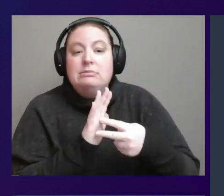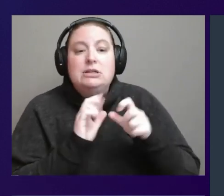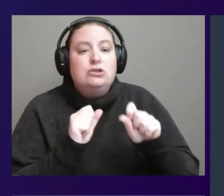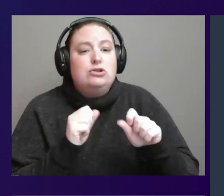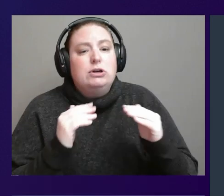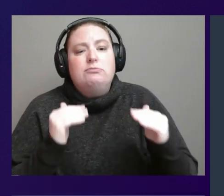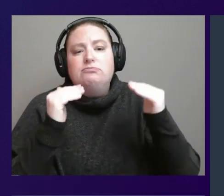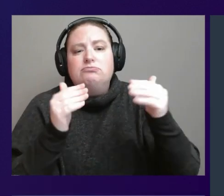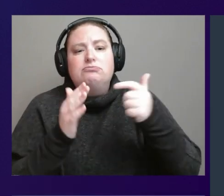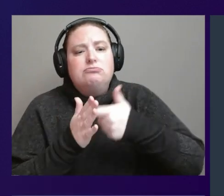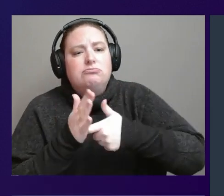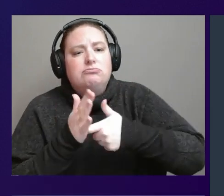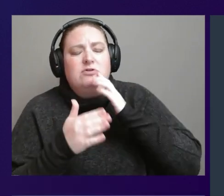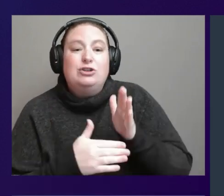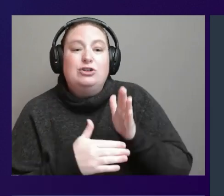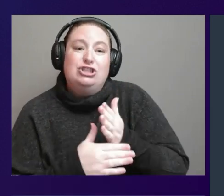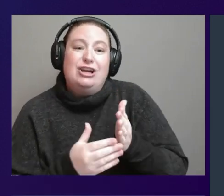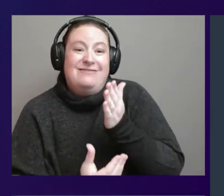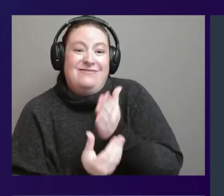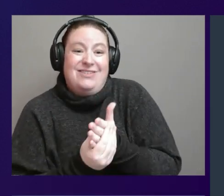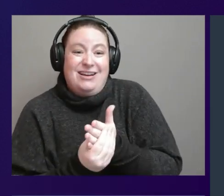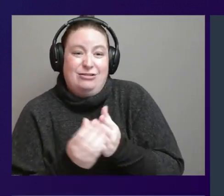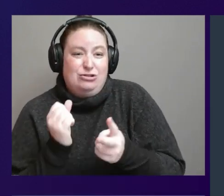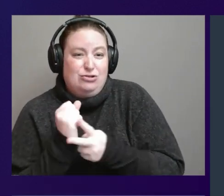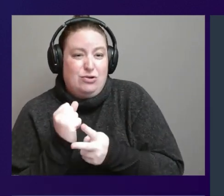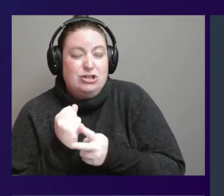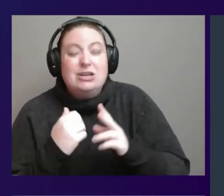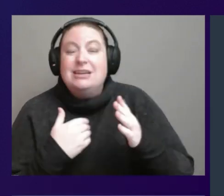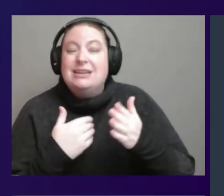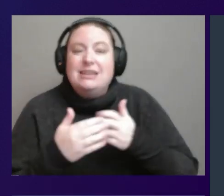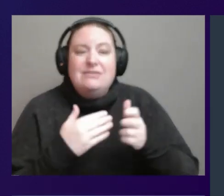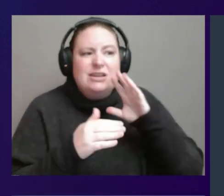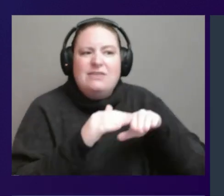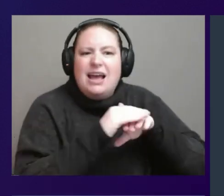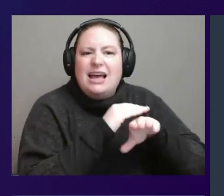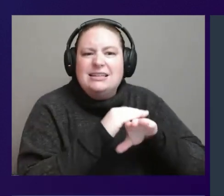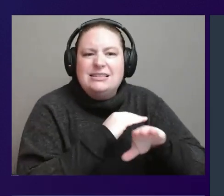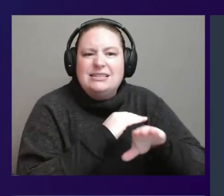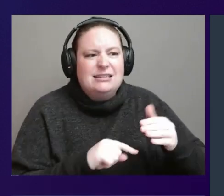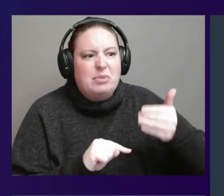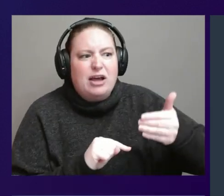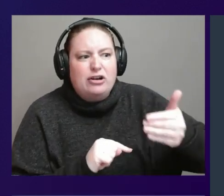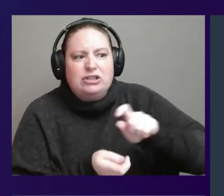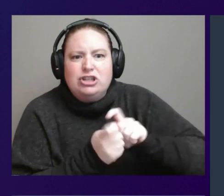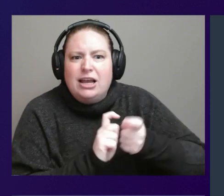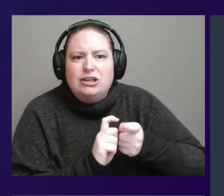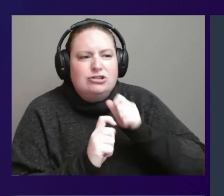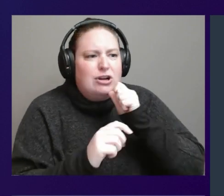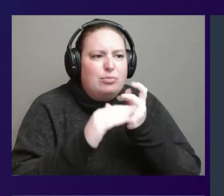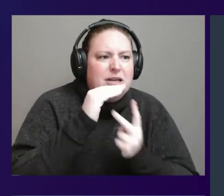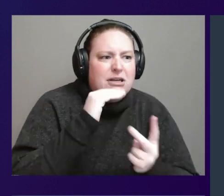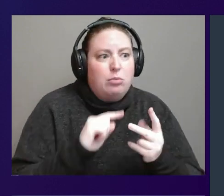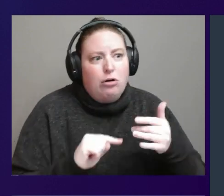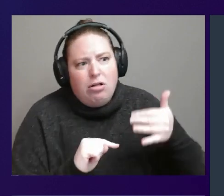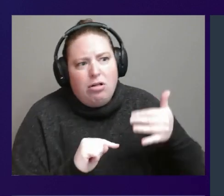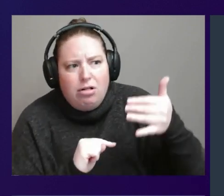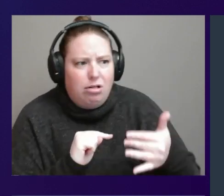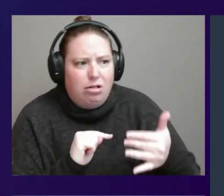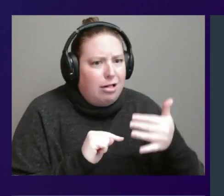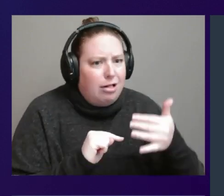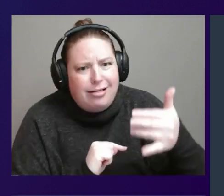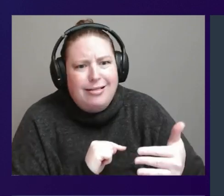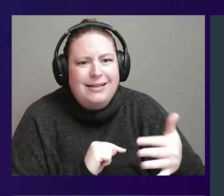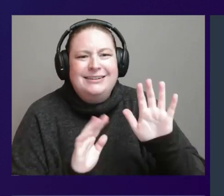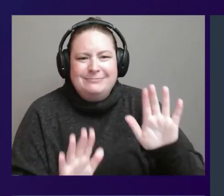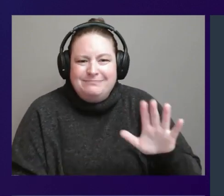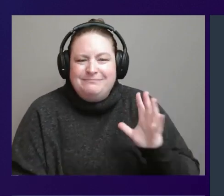file storage, even when the access patterns change or are unpredictable. EFS Intelligent Tiering delivers automatic savings